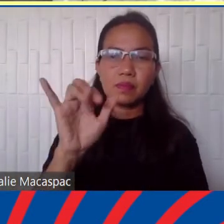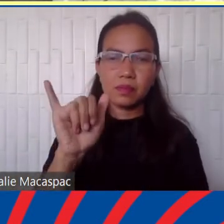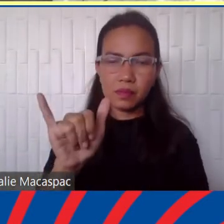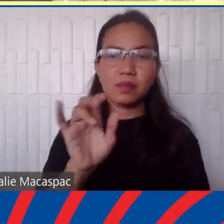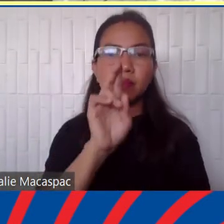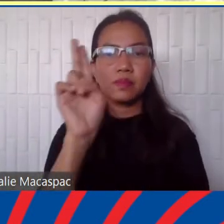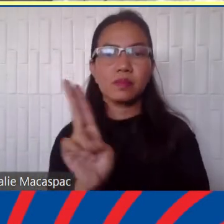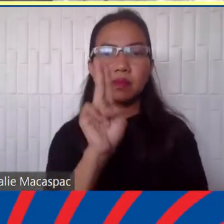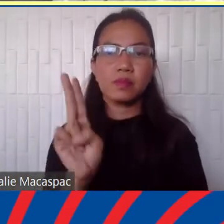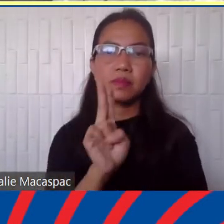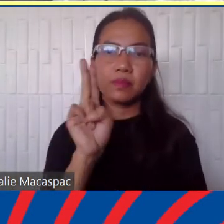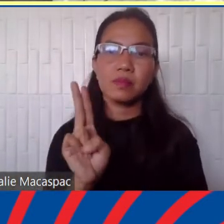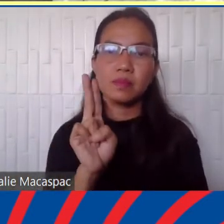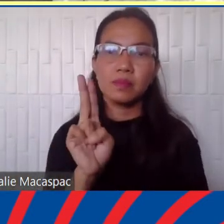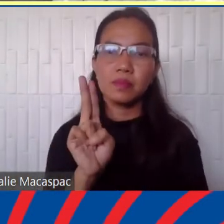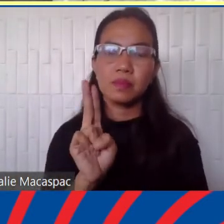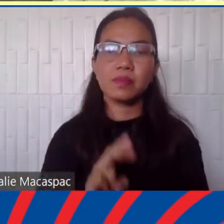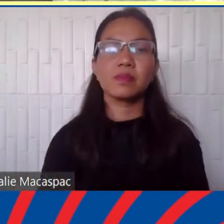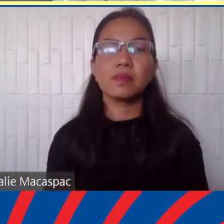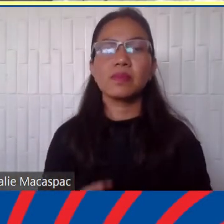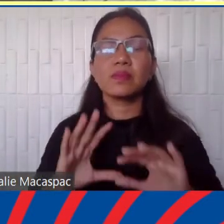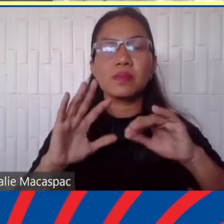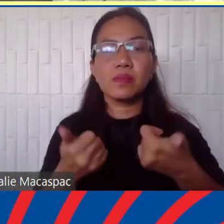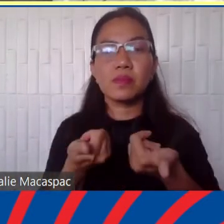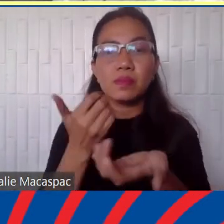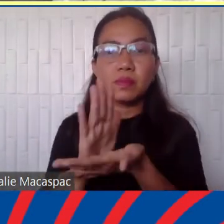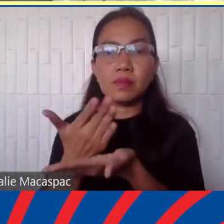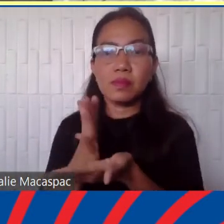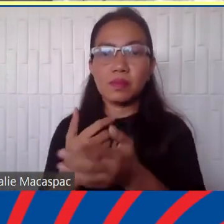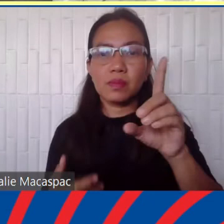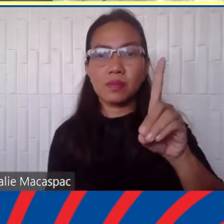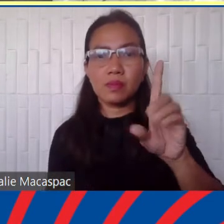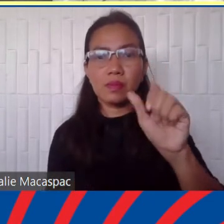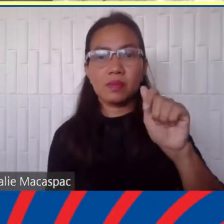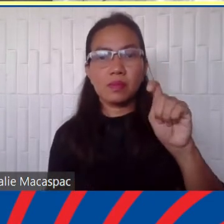using? How will you share the data?